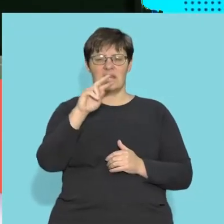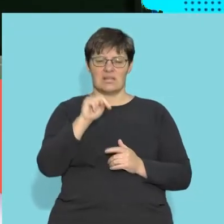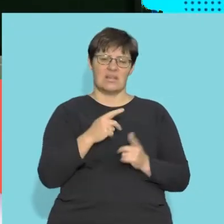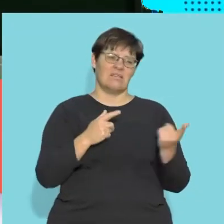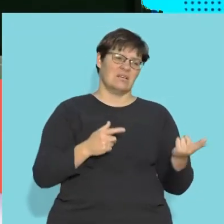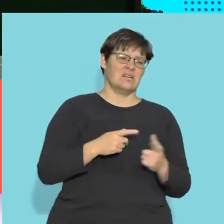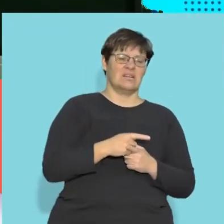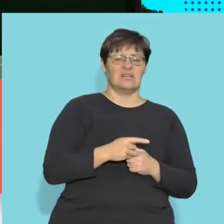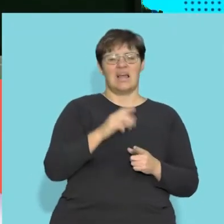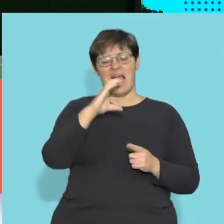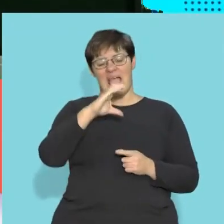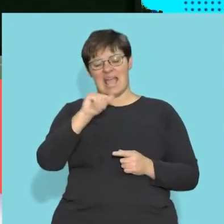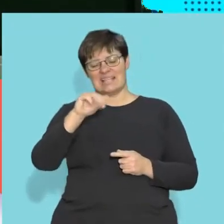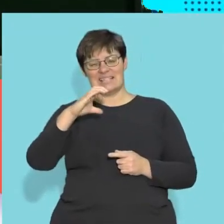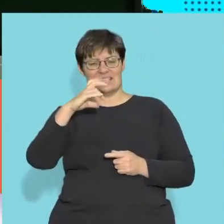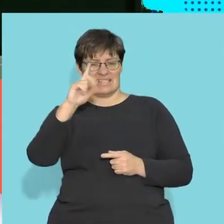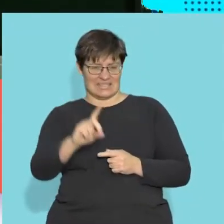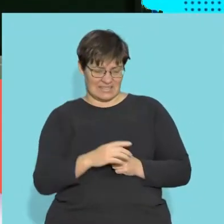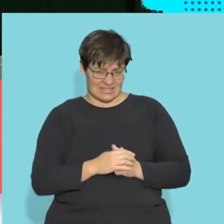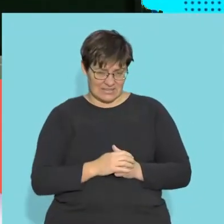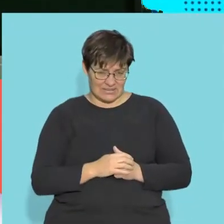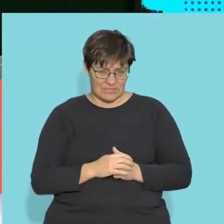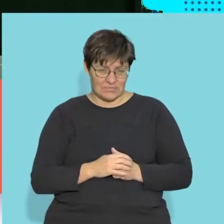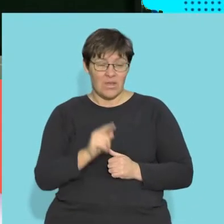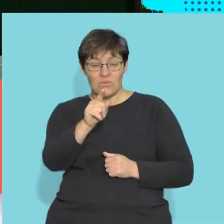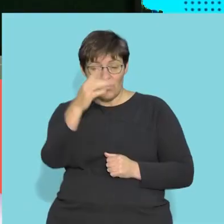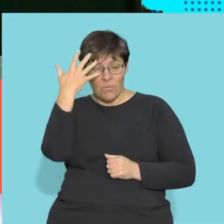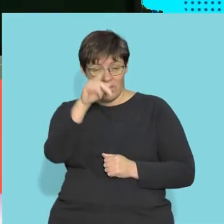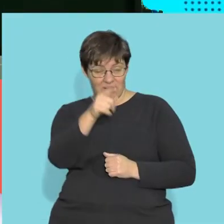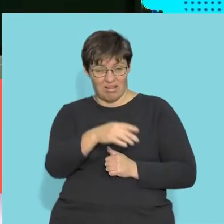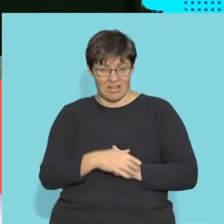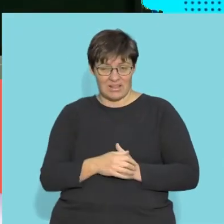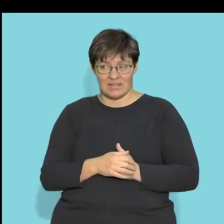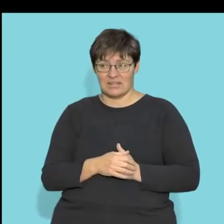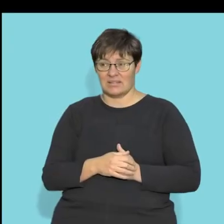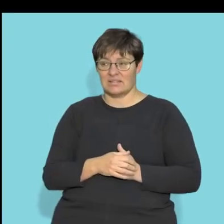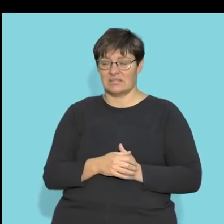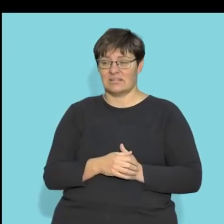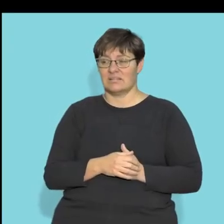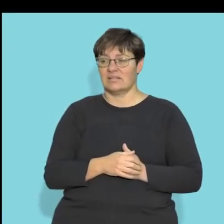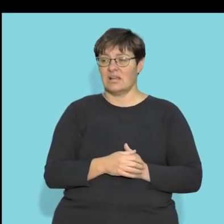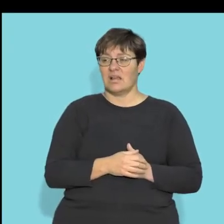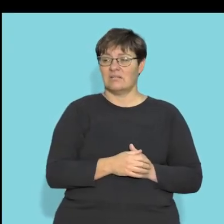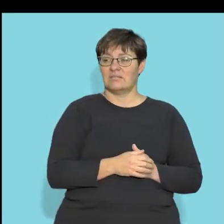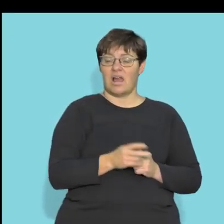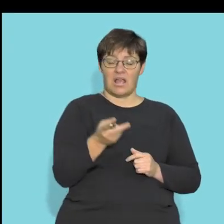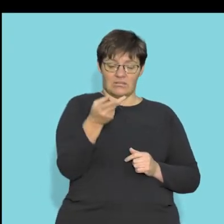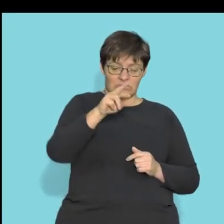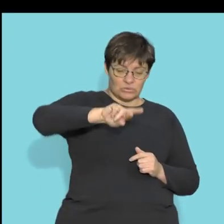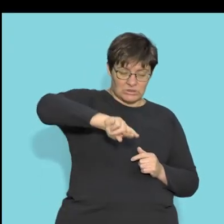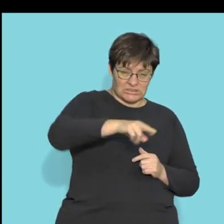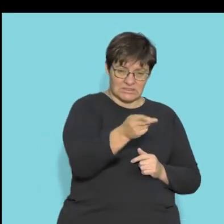deoxyribose nucleic acid. And you are very familiar with this twist of what